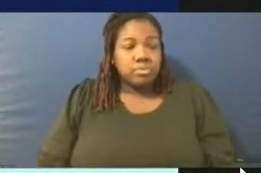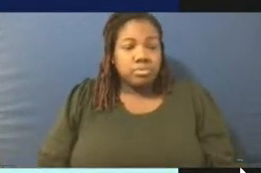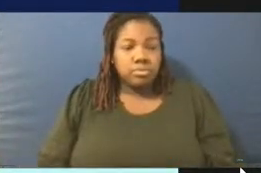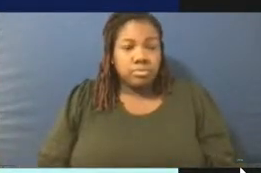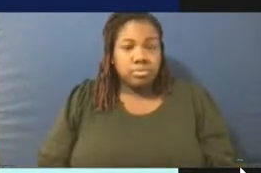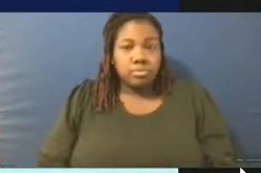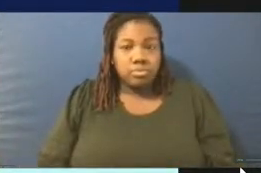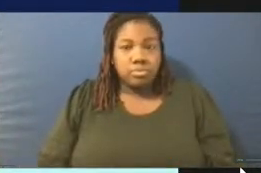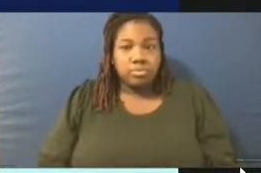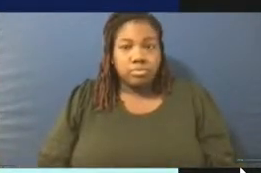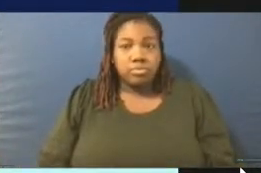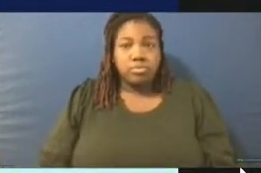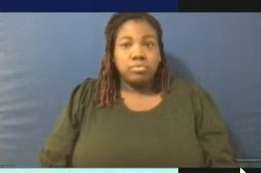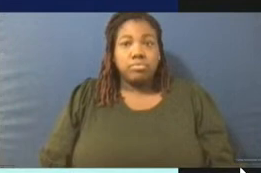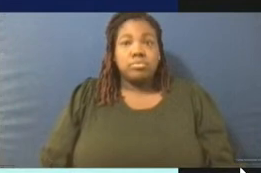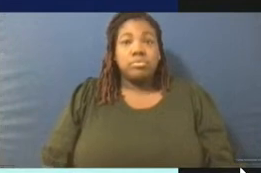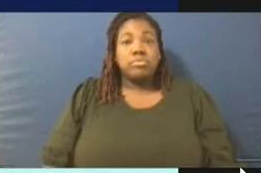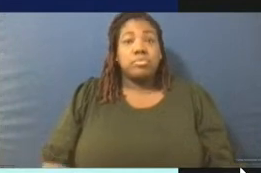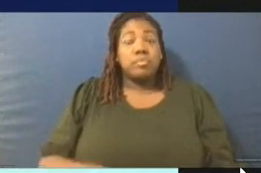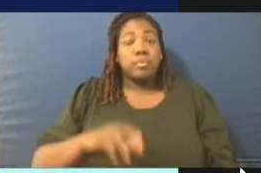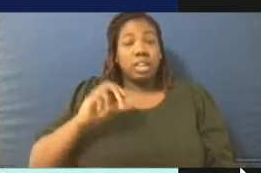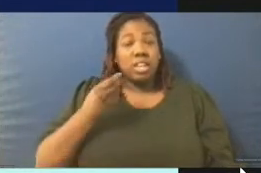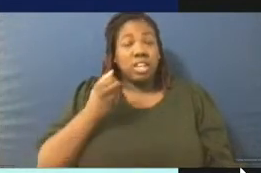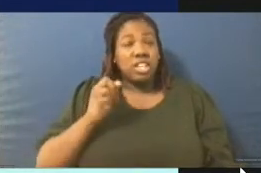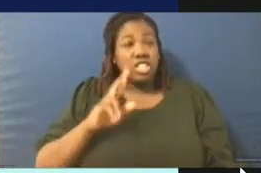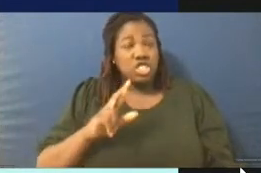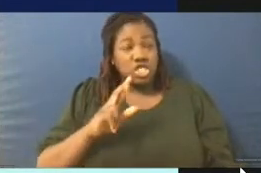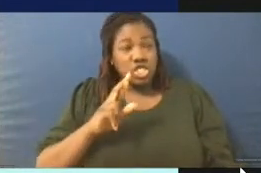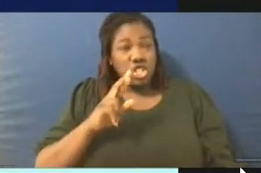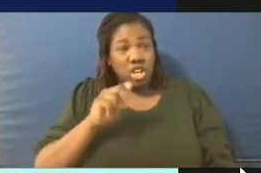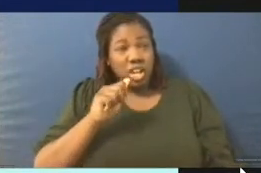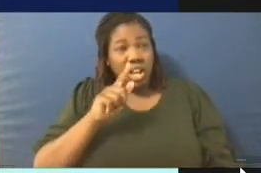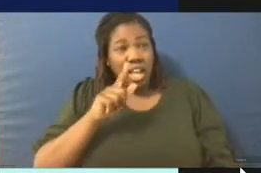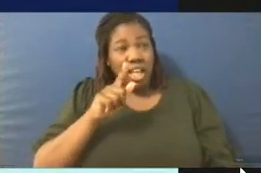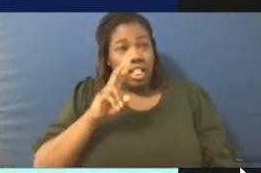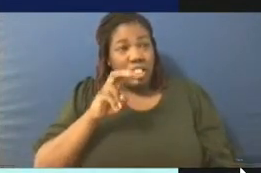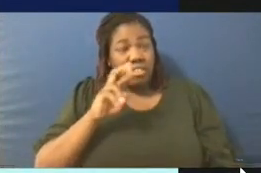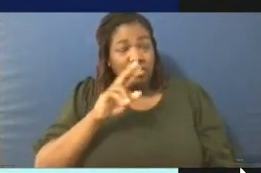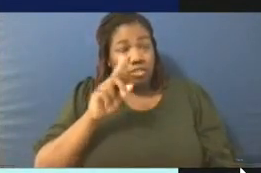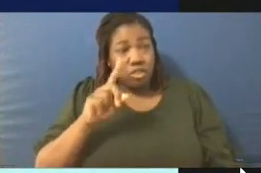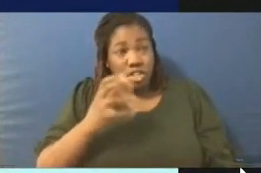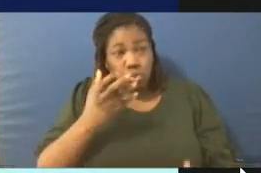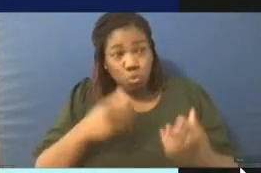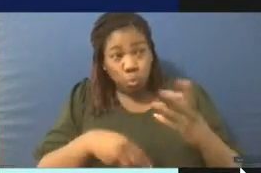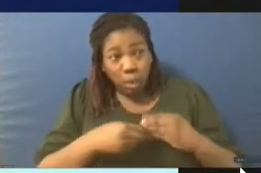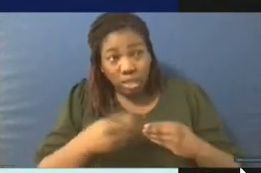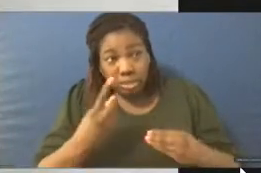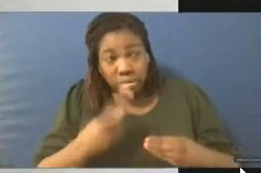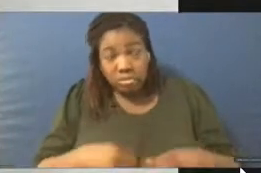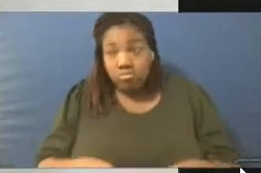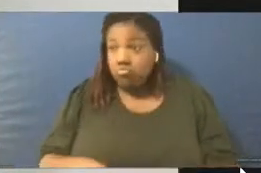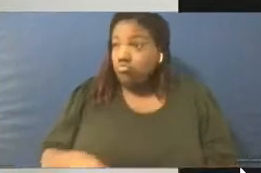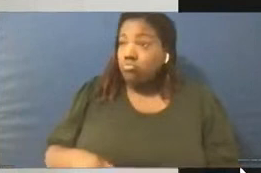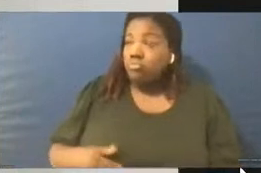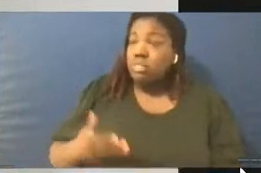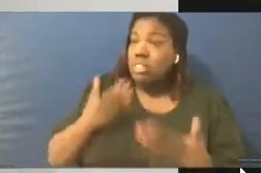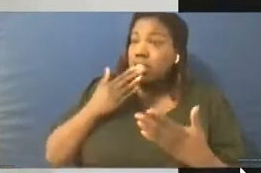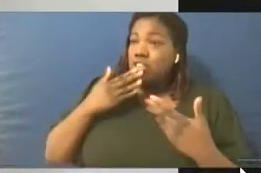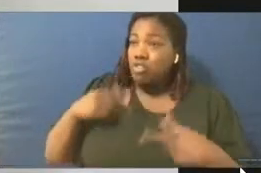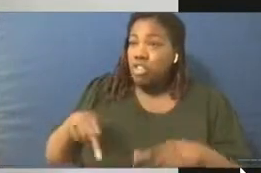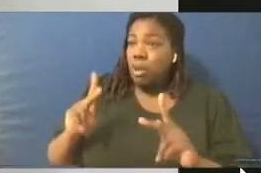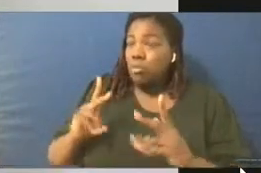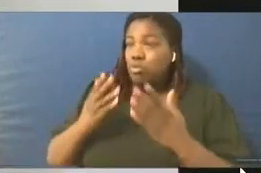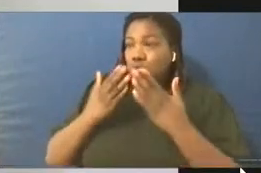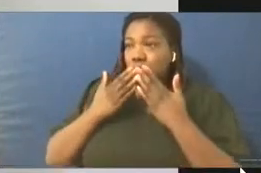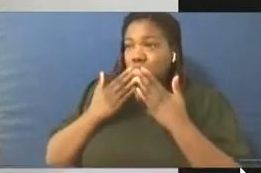Wonderful. Chair Alvarez, anything that you would like to add? No, thank you for the opportunity. Yes,